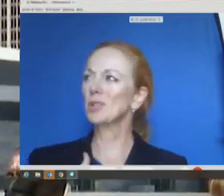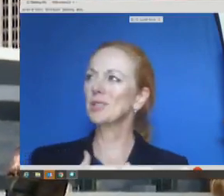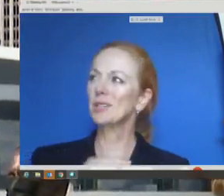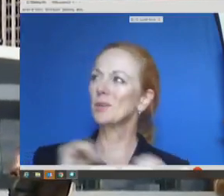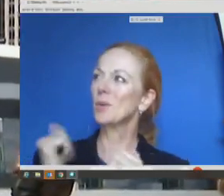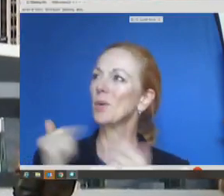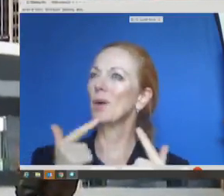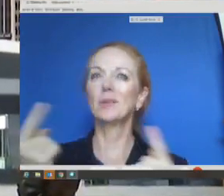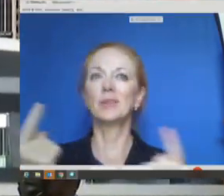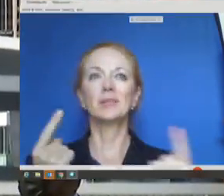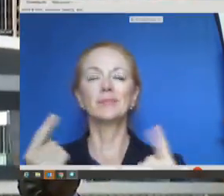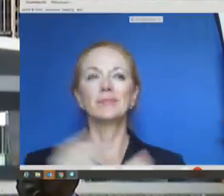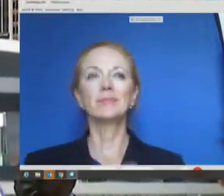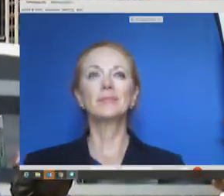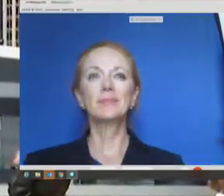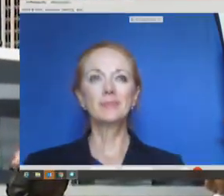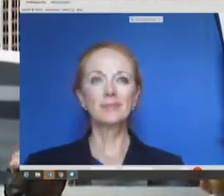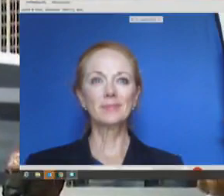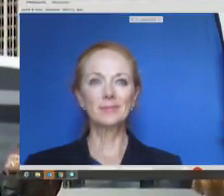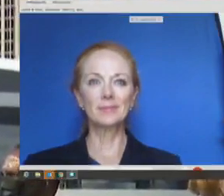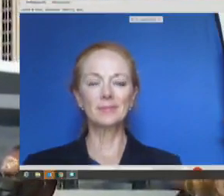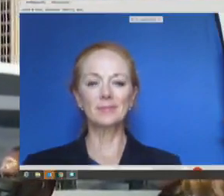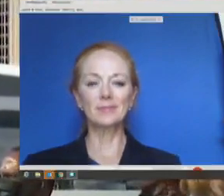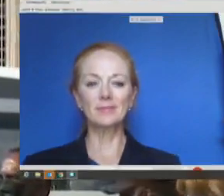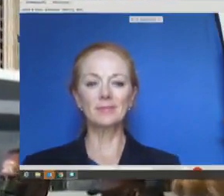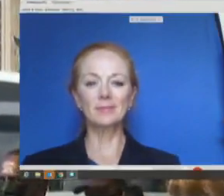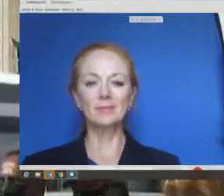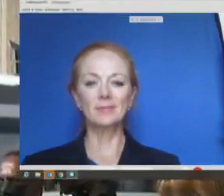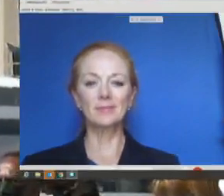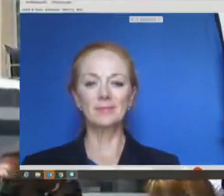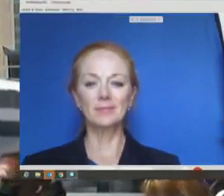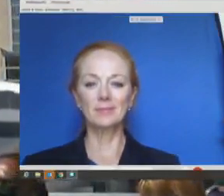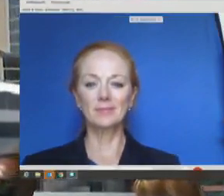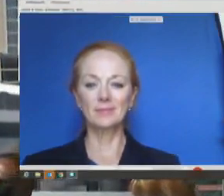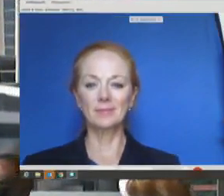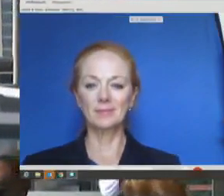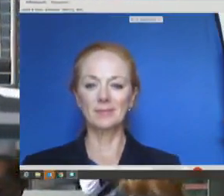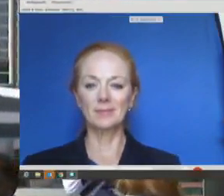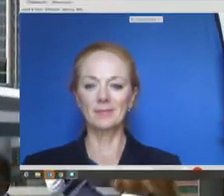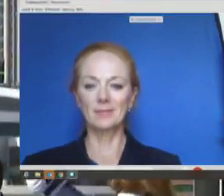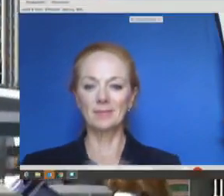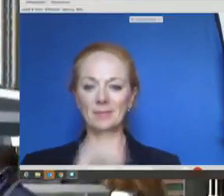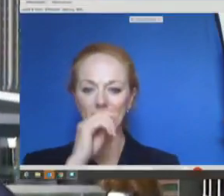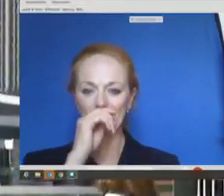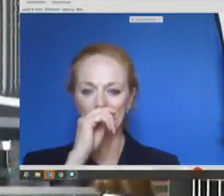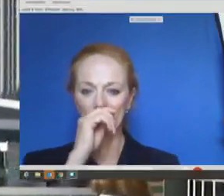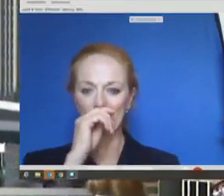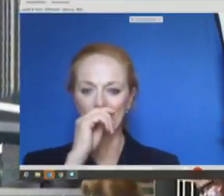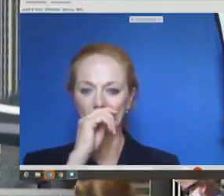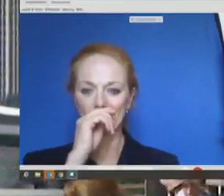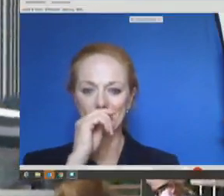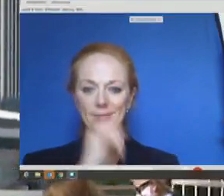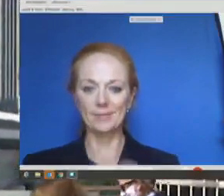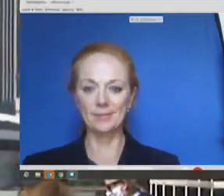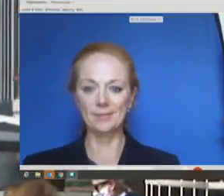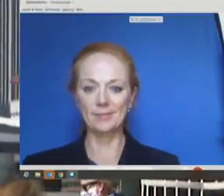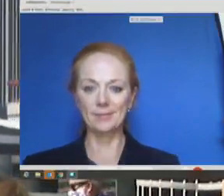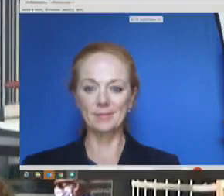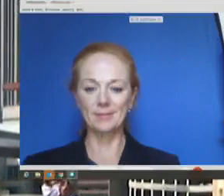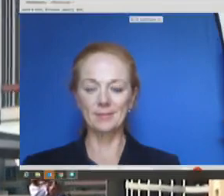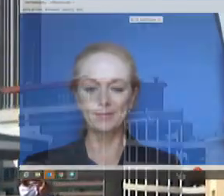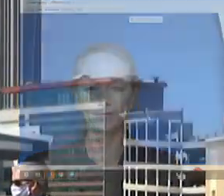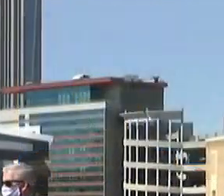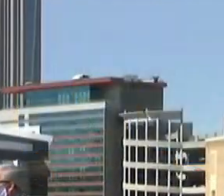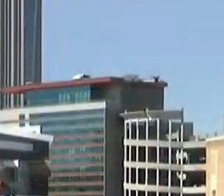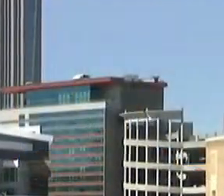so there were different locations within the building. And then when they realized that Mr. Easter was having a medical